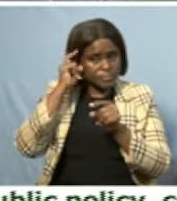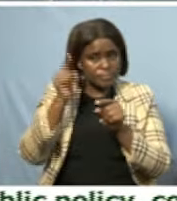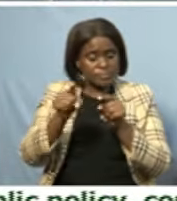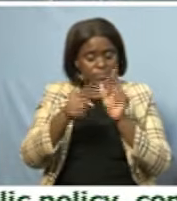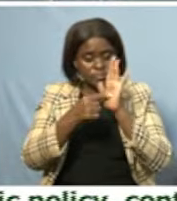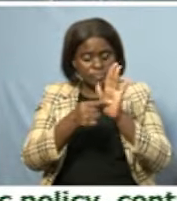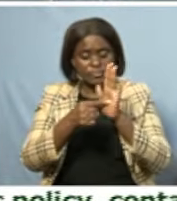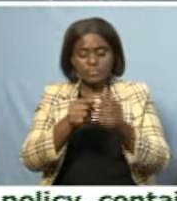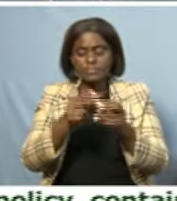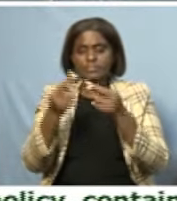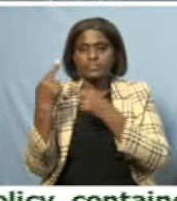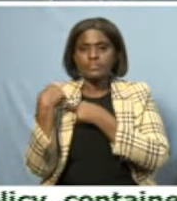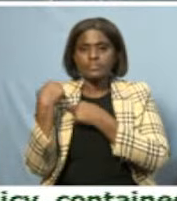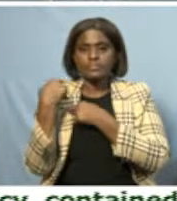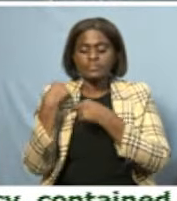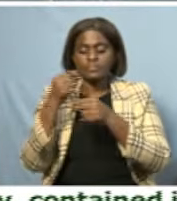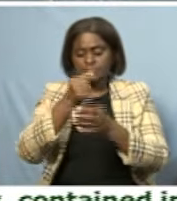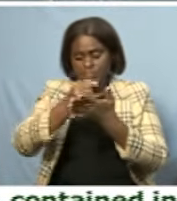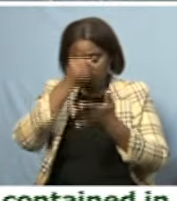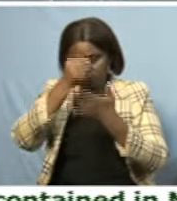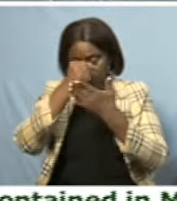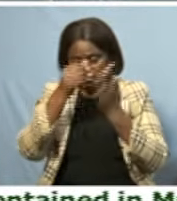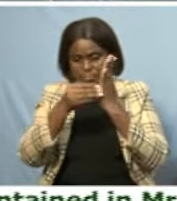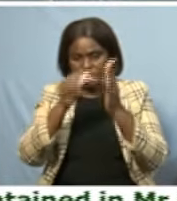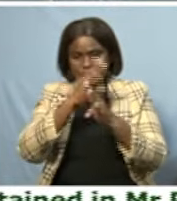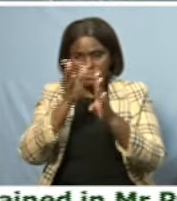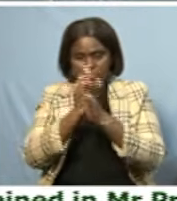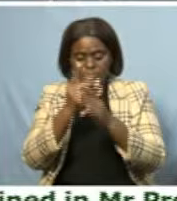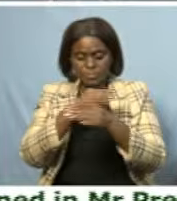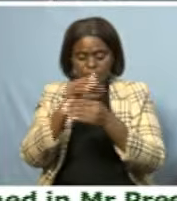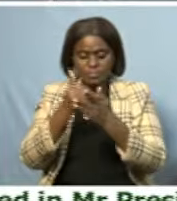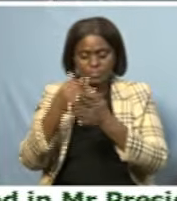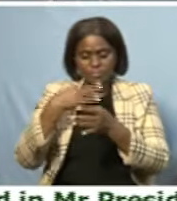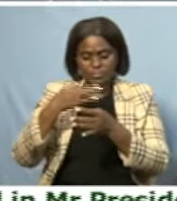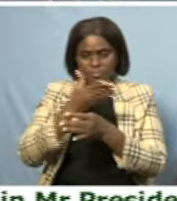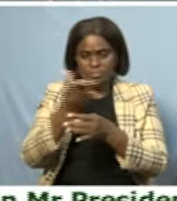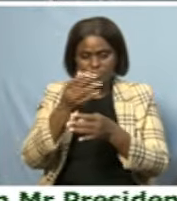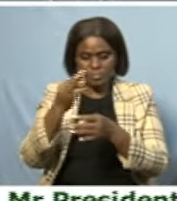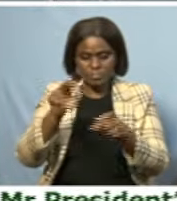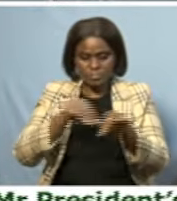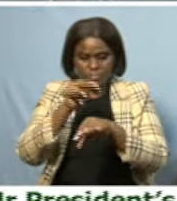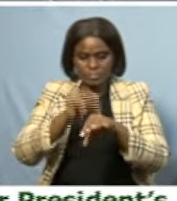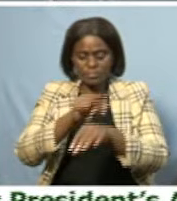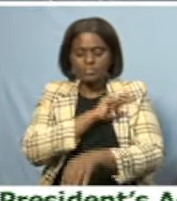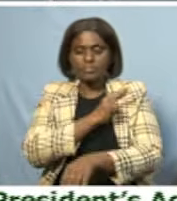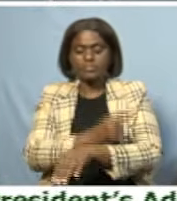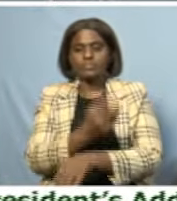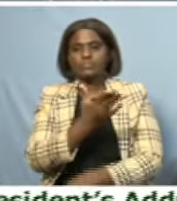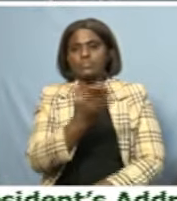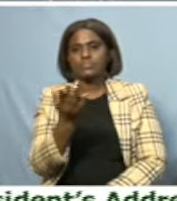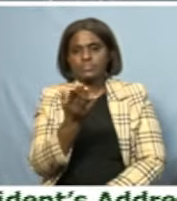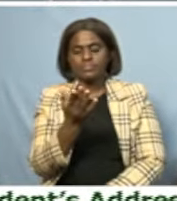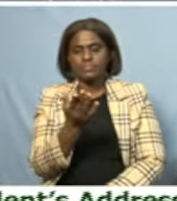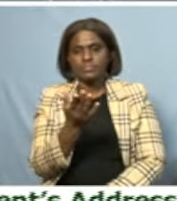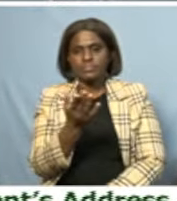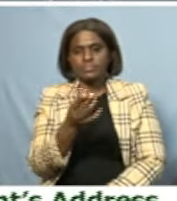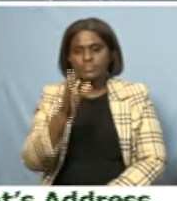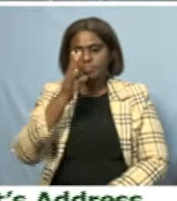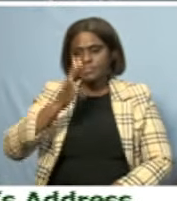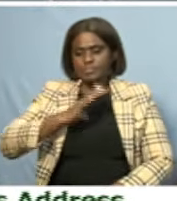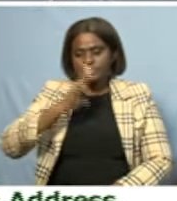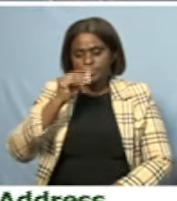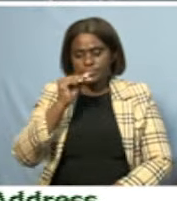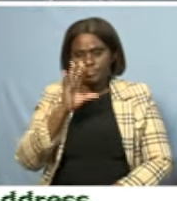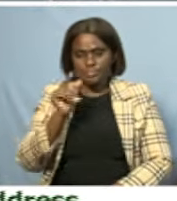reflects responsible stewardship towards application of national resources. Madam